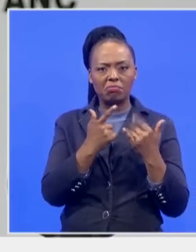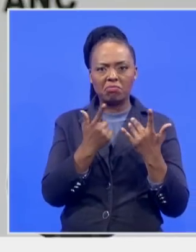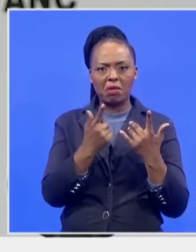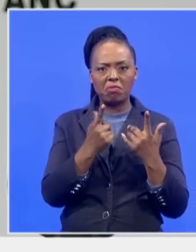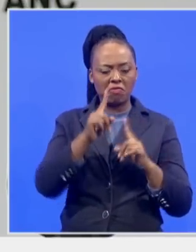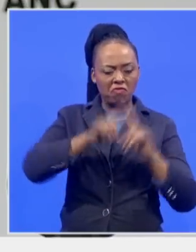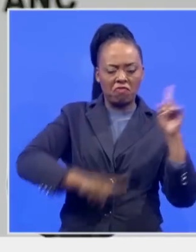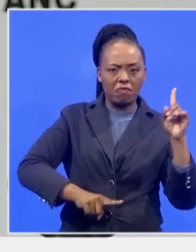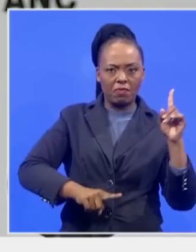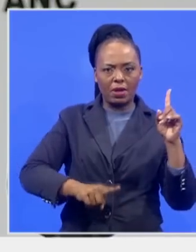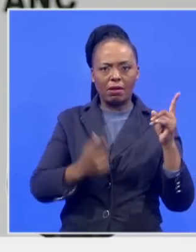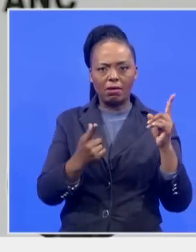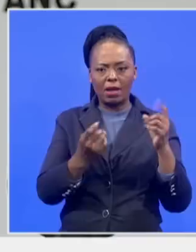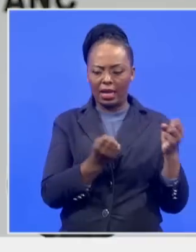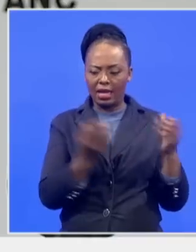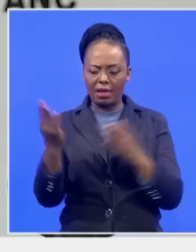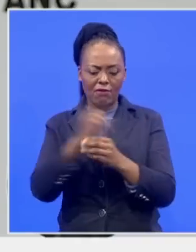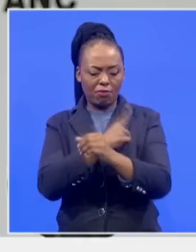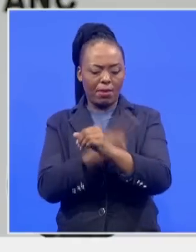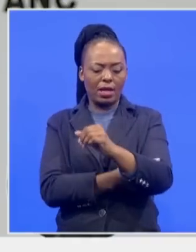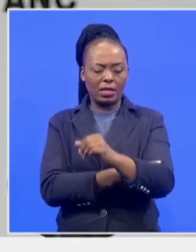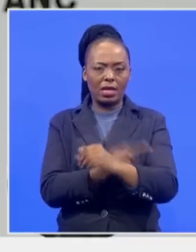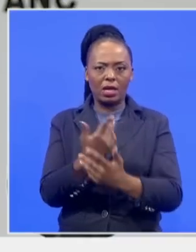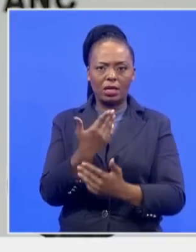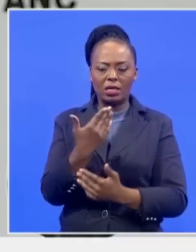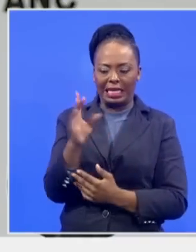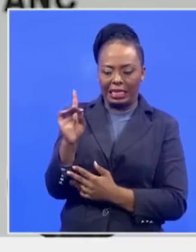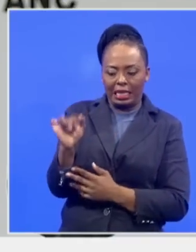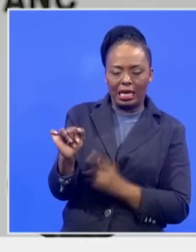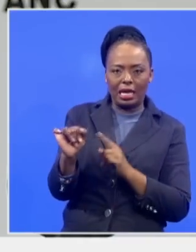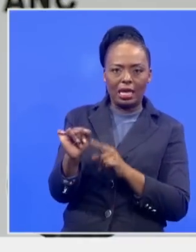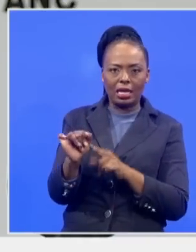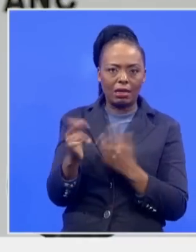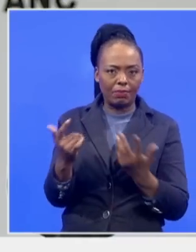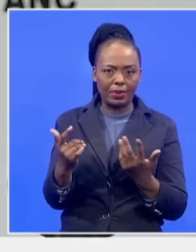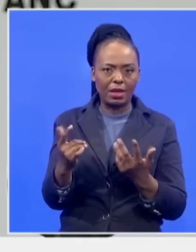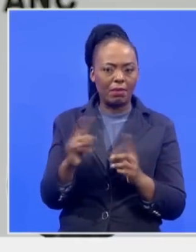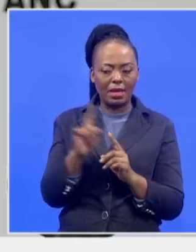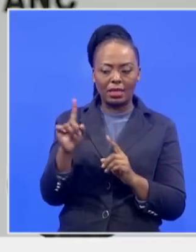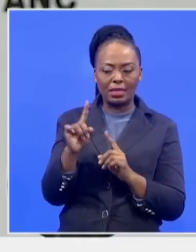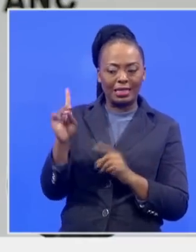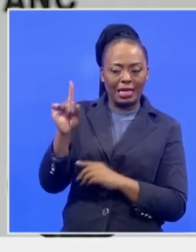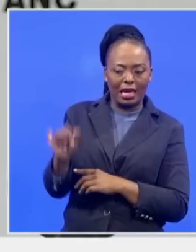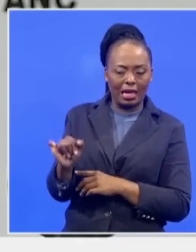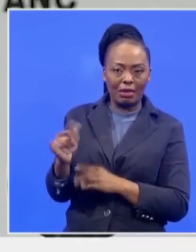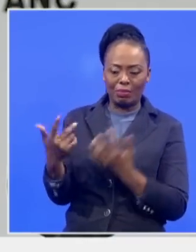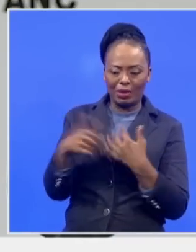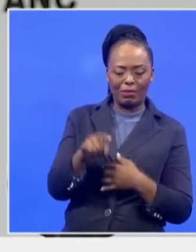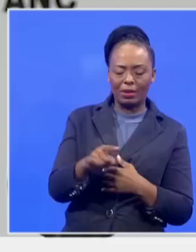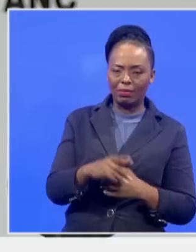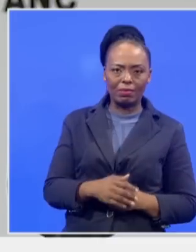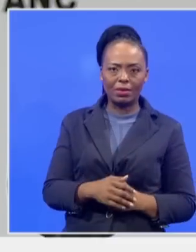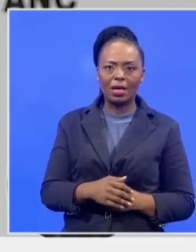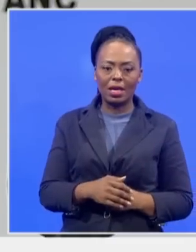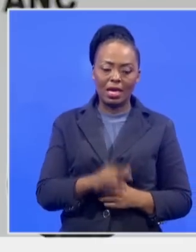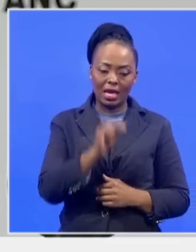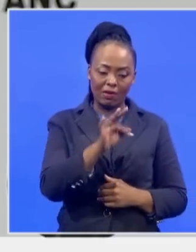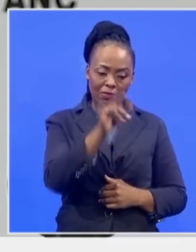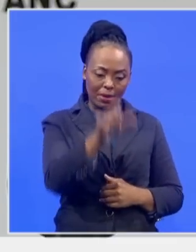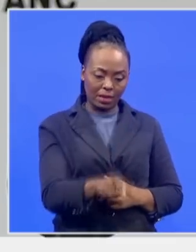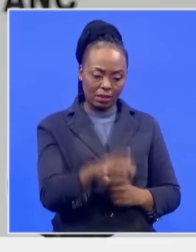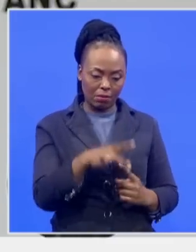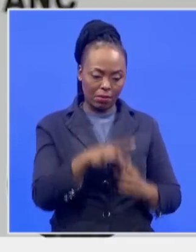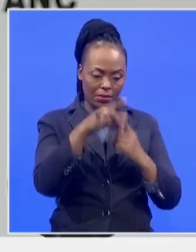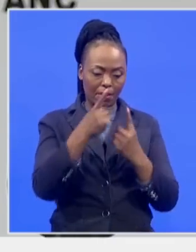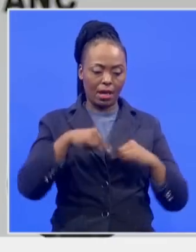do not deserve. So we will go to the people who have elected us if the need